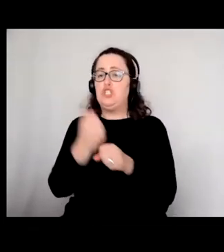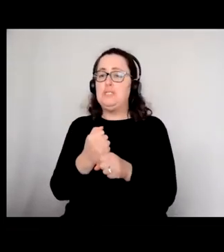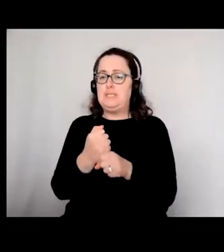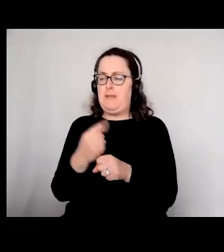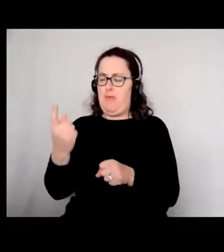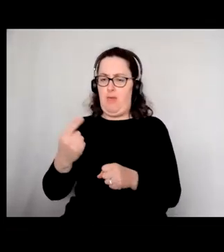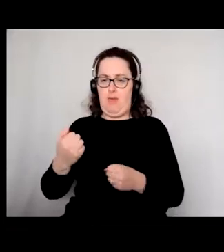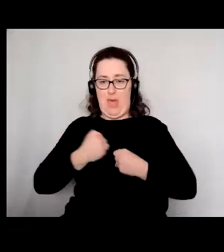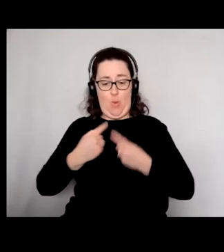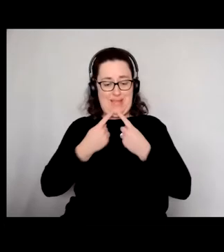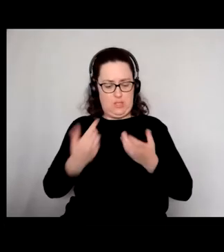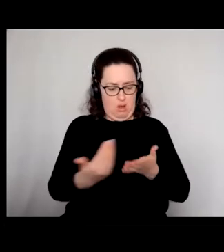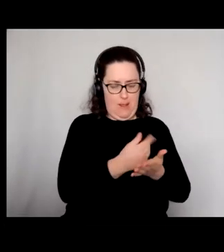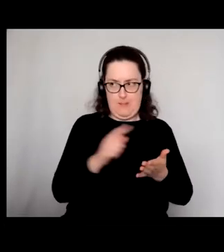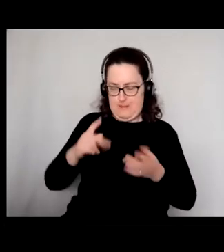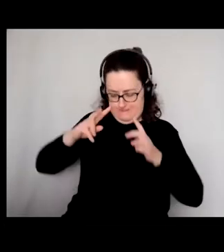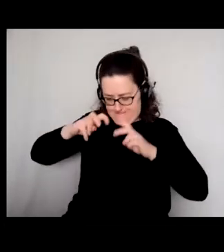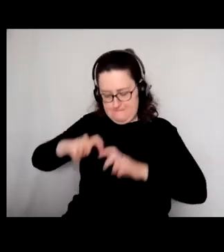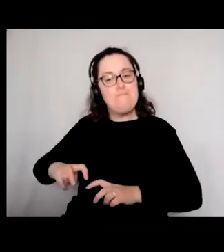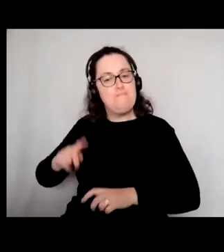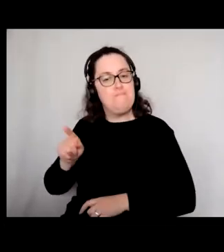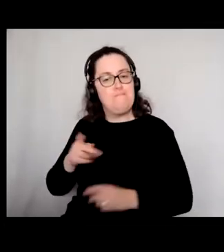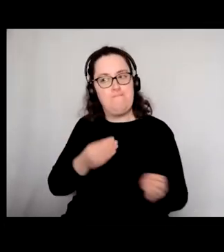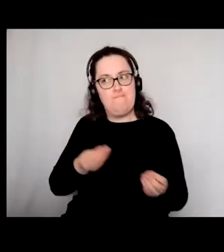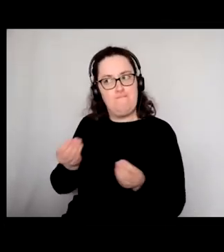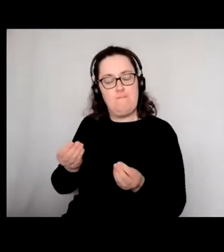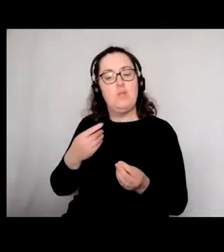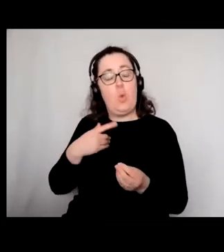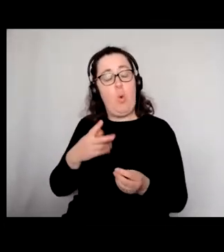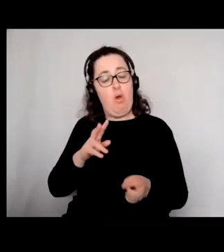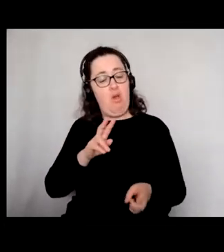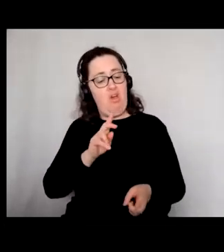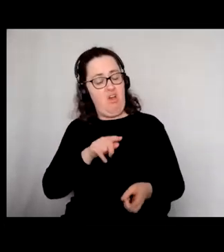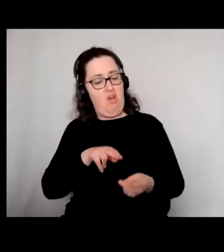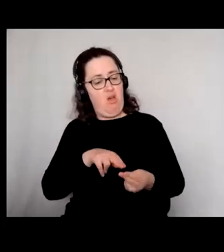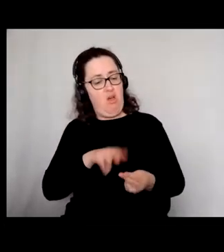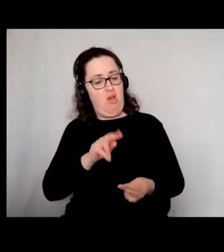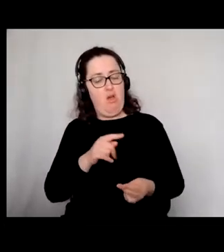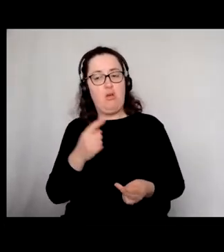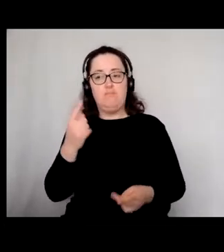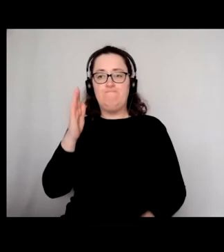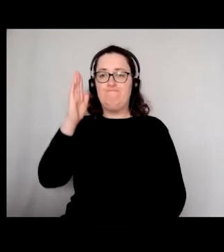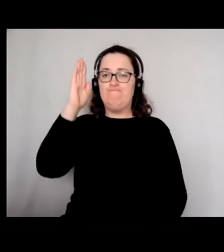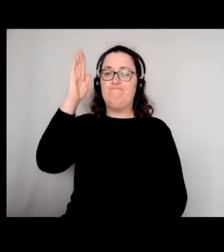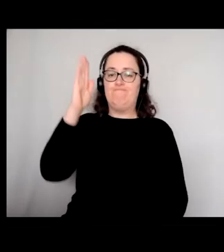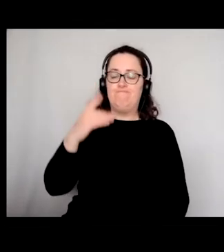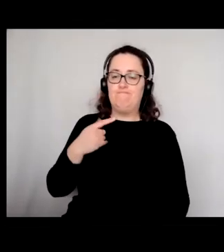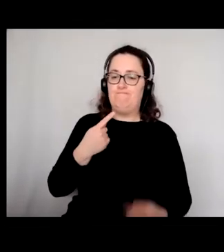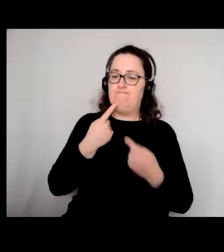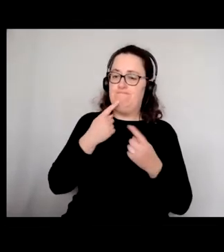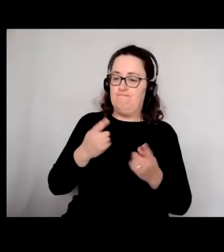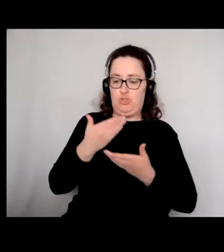analyse our data that is collected. And we did find that there'd been an increase in audiences who described and defined themselves